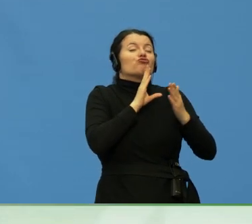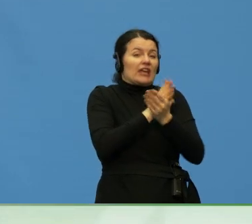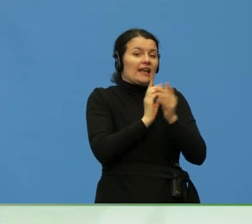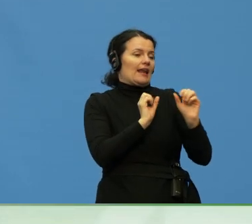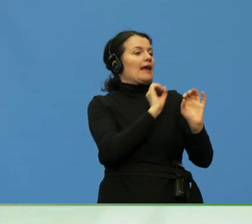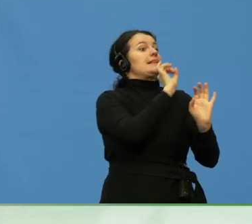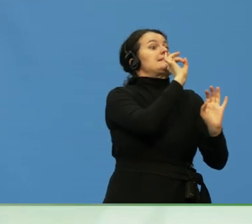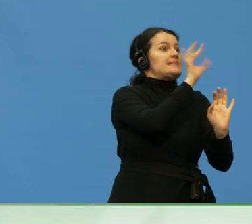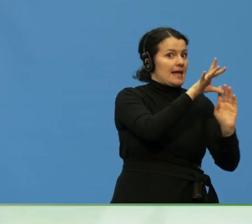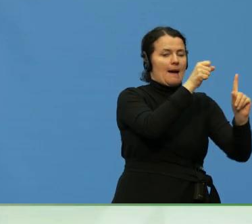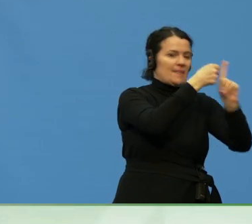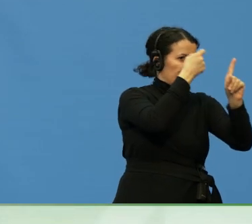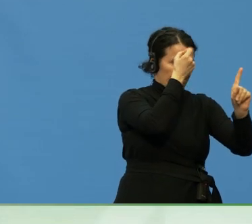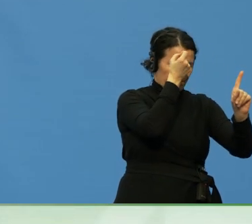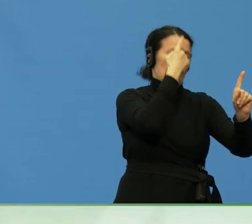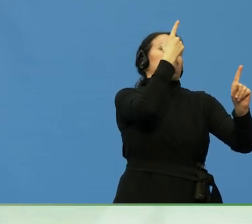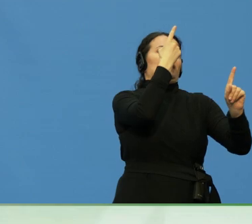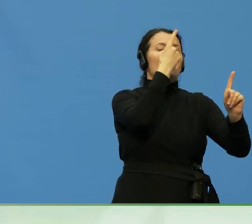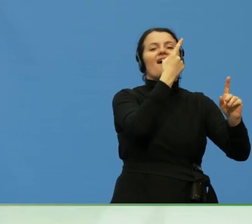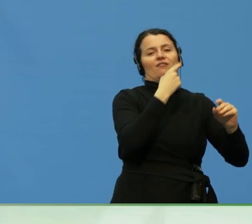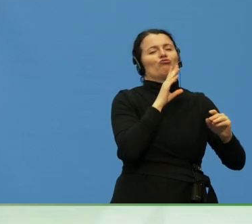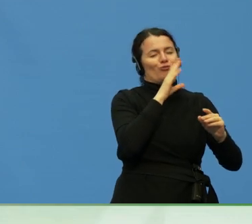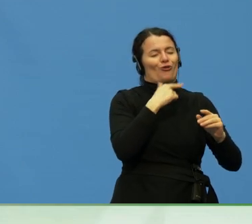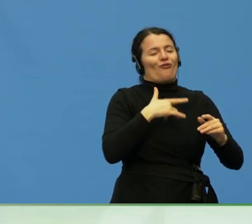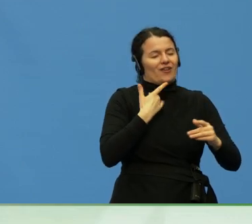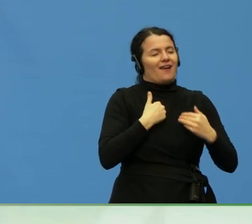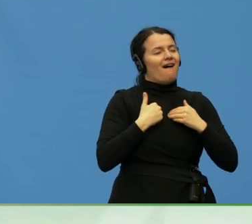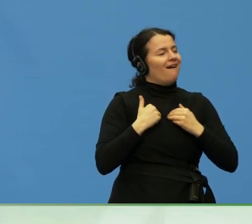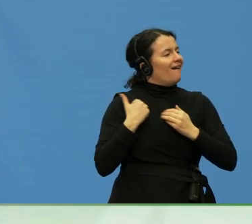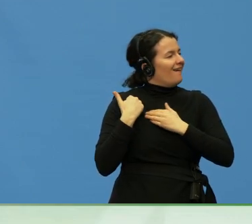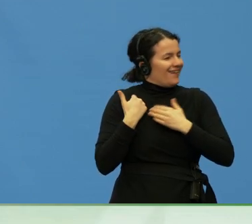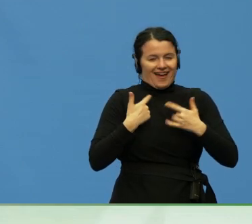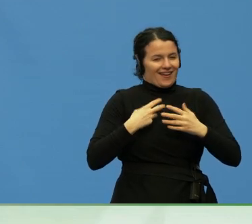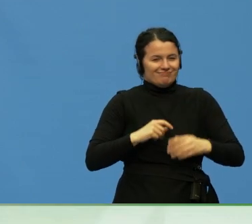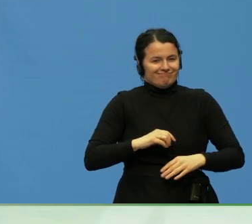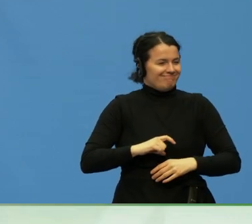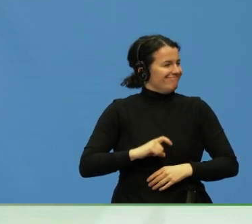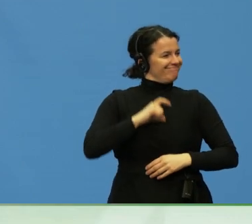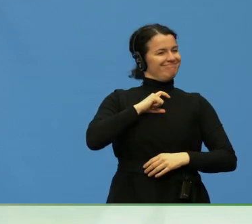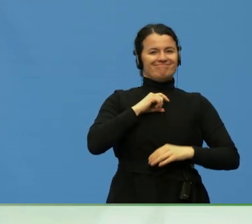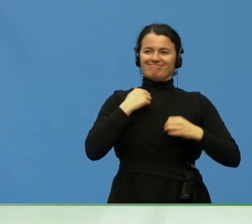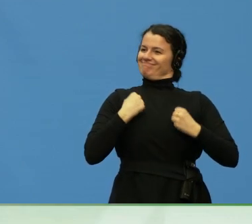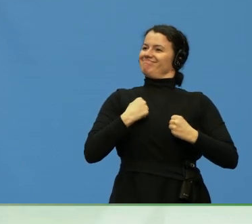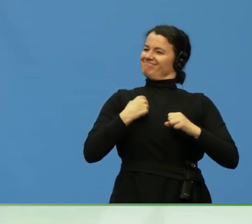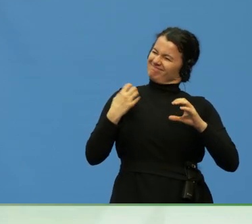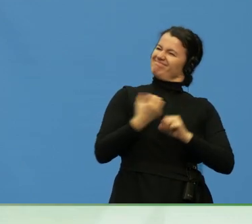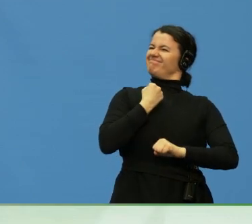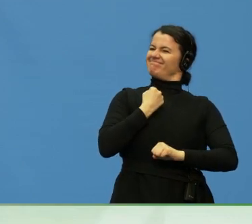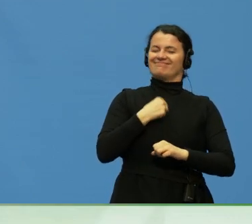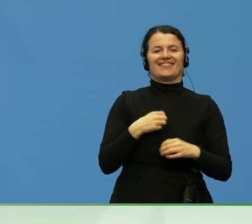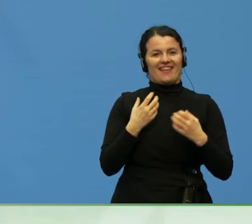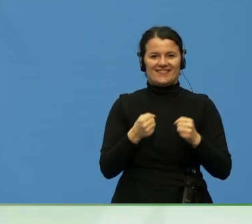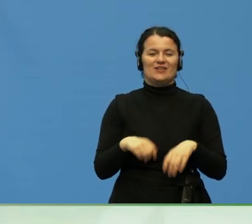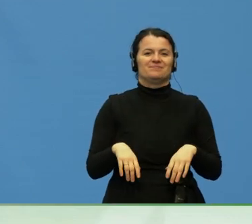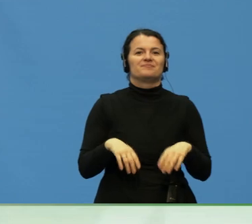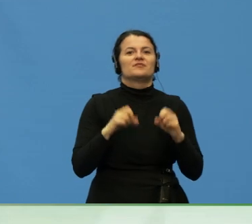to make a closing round with the three of you. And ideally, if you have some recommendations for